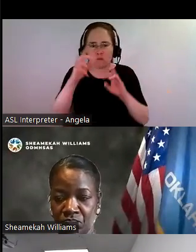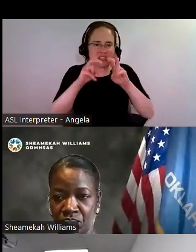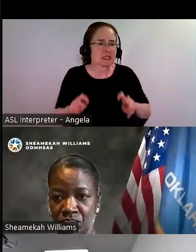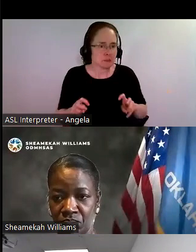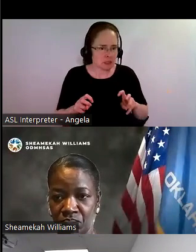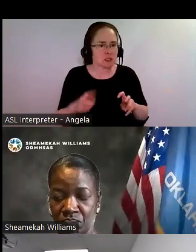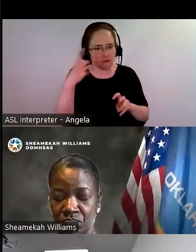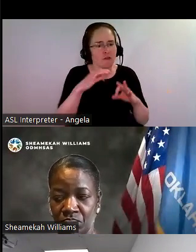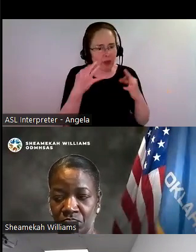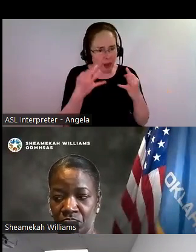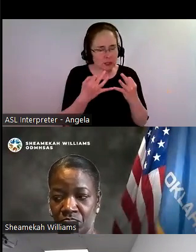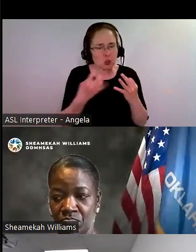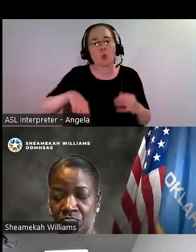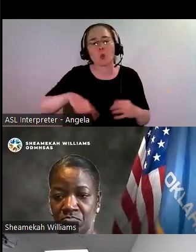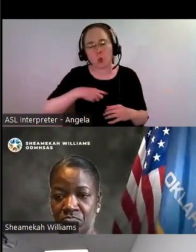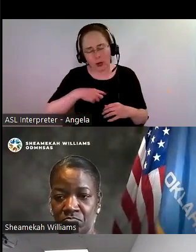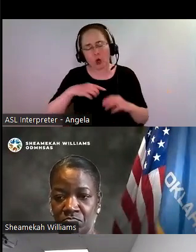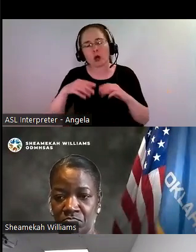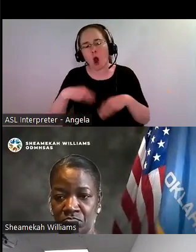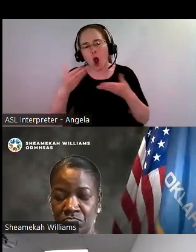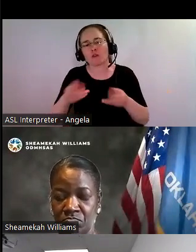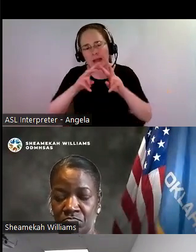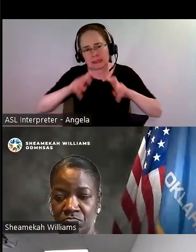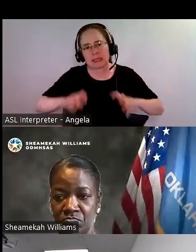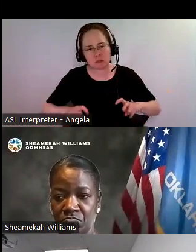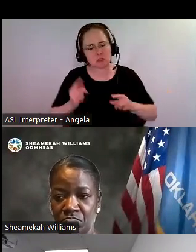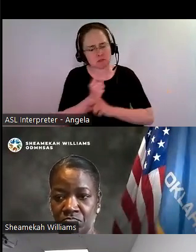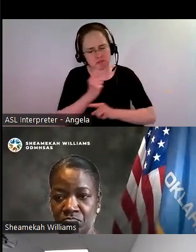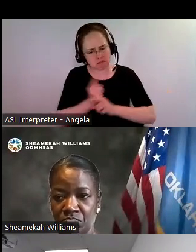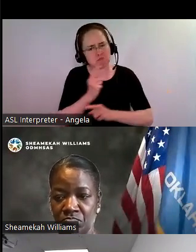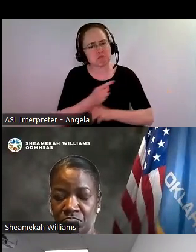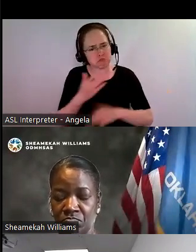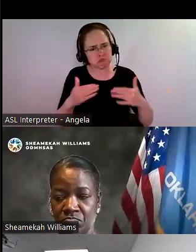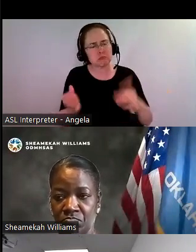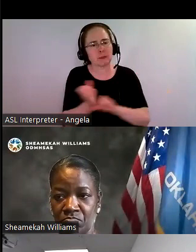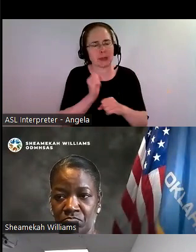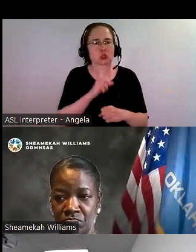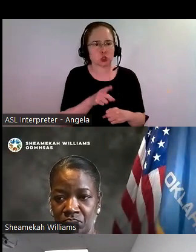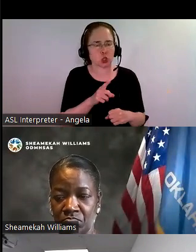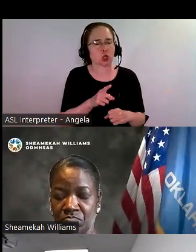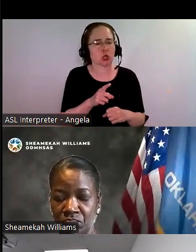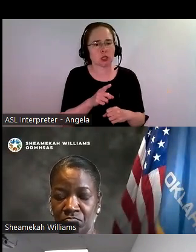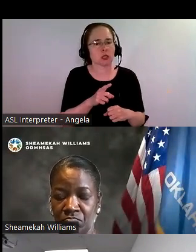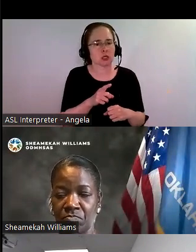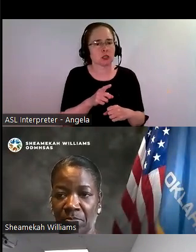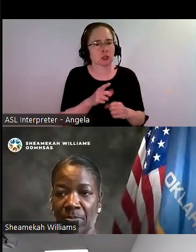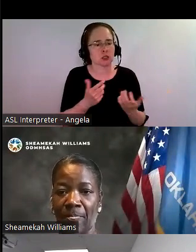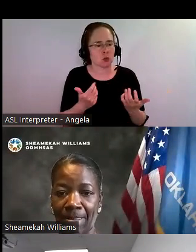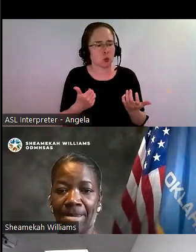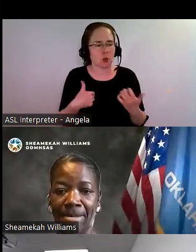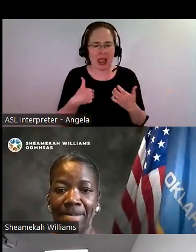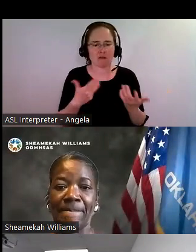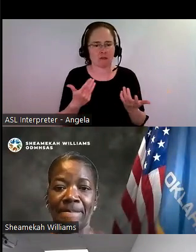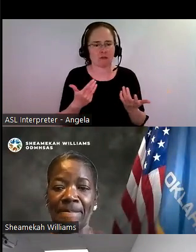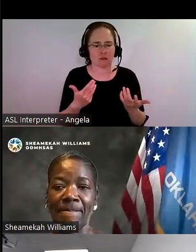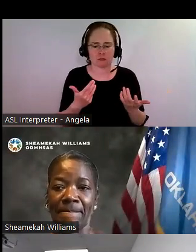for families. We're doing those assessments and on a pretty regular basis to make sure that we're actually getting